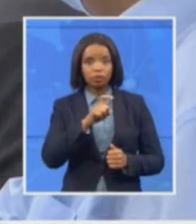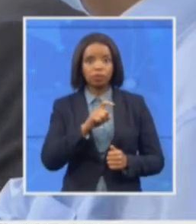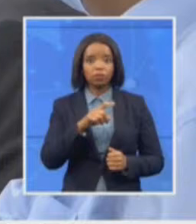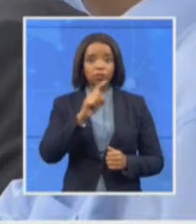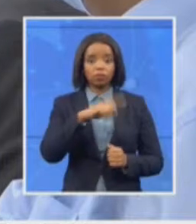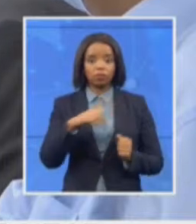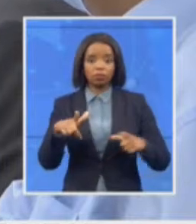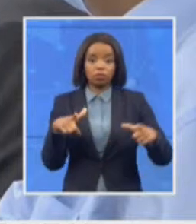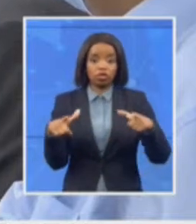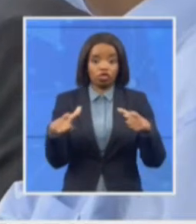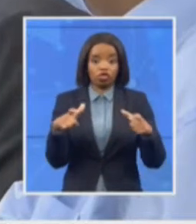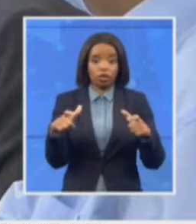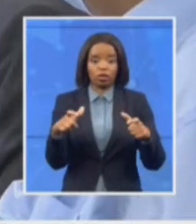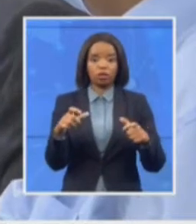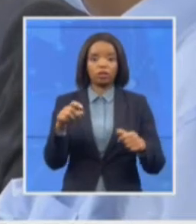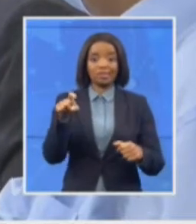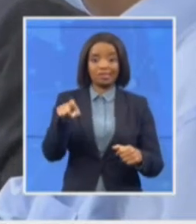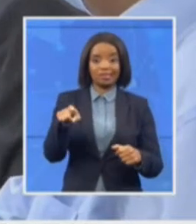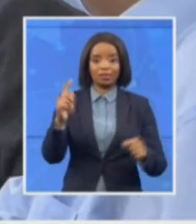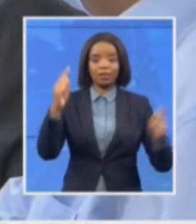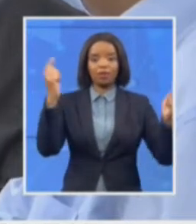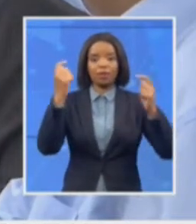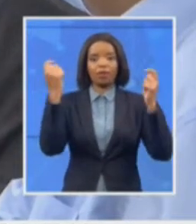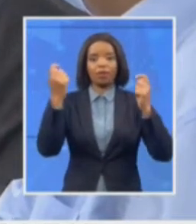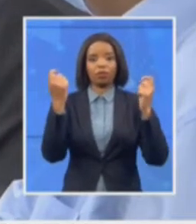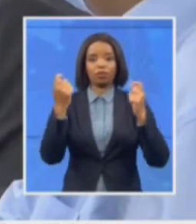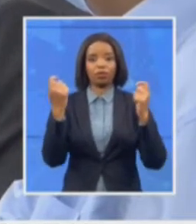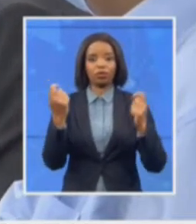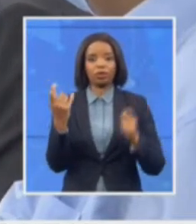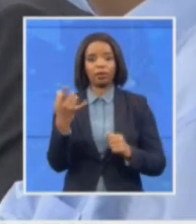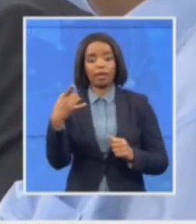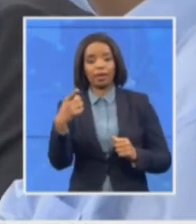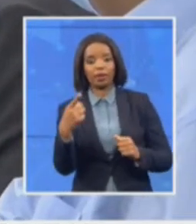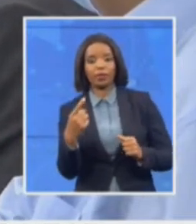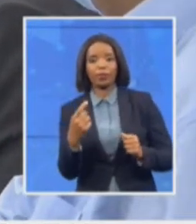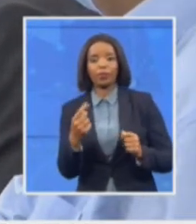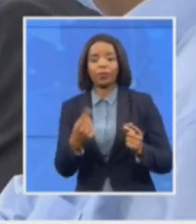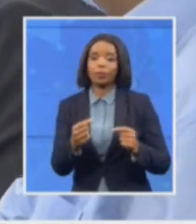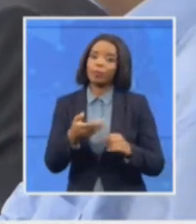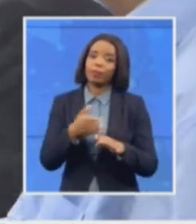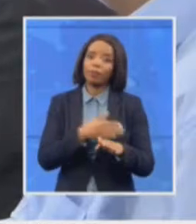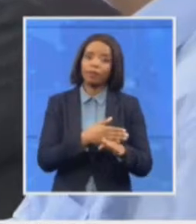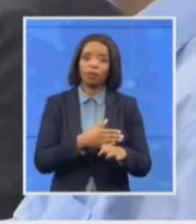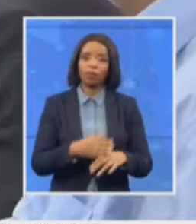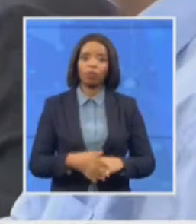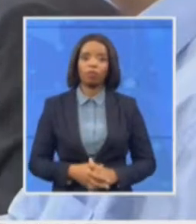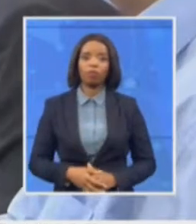the employee that is before you. So, sorry, the employee is in charge of? So she's the